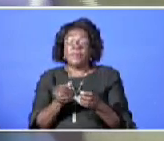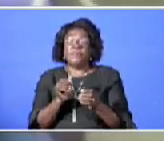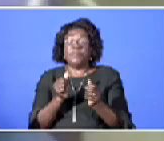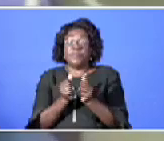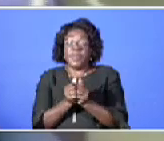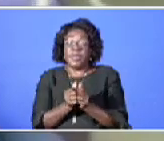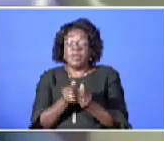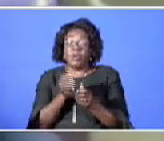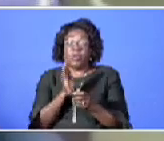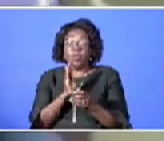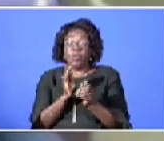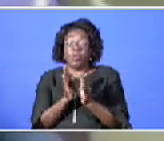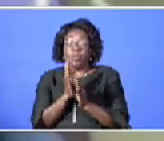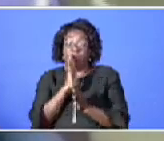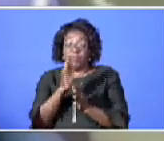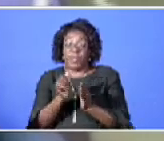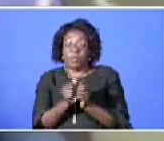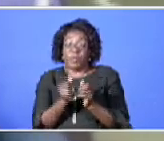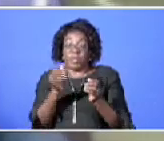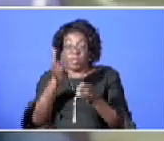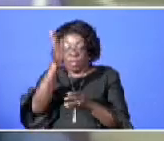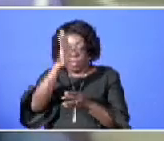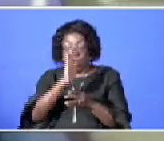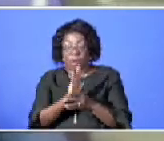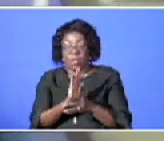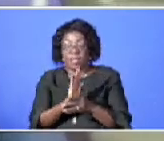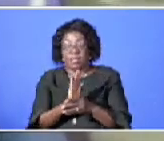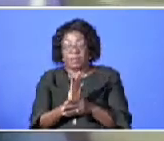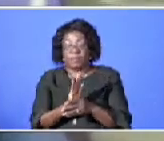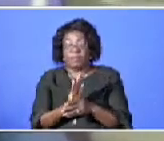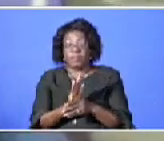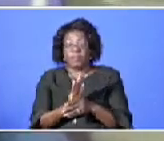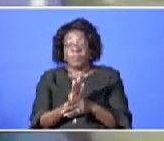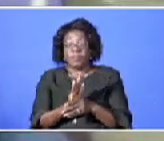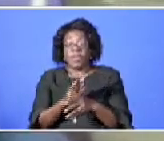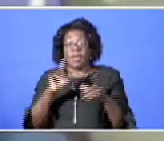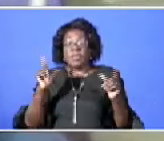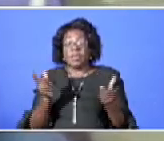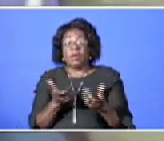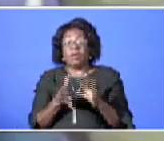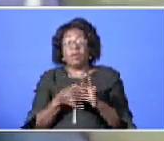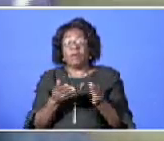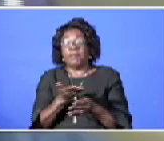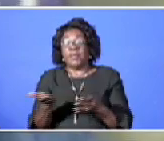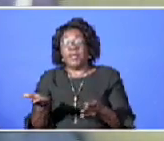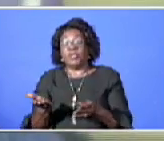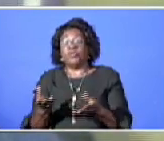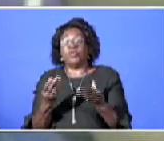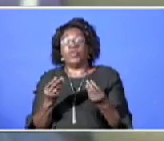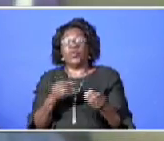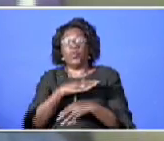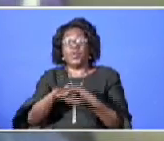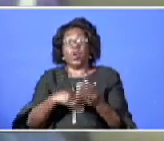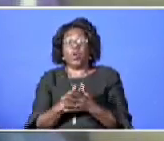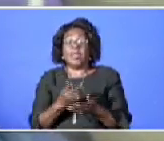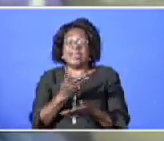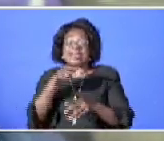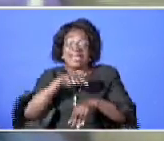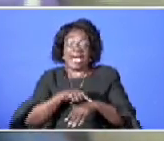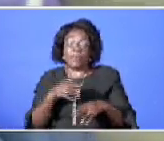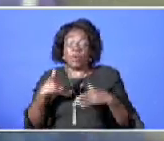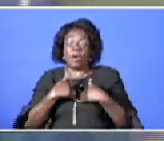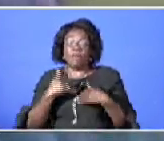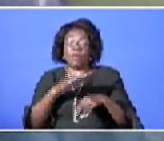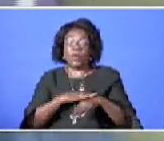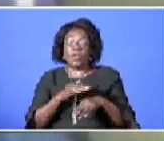God. It gives an opportunity to kind of, I guess, observe your life, man. A lot of things you can do with all of this time you have on your hands. And